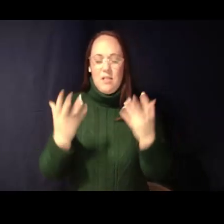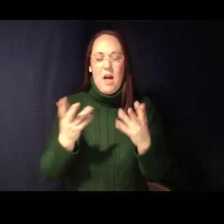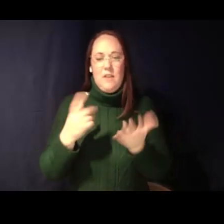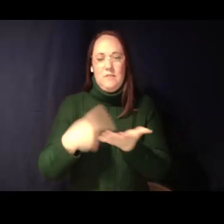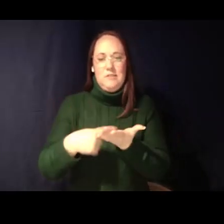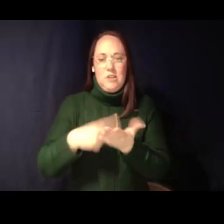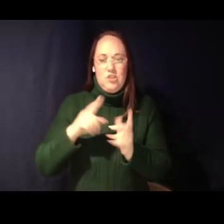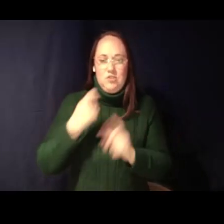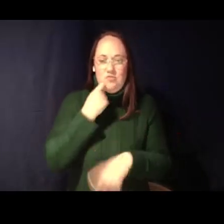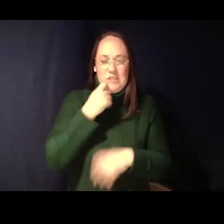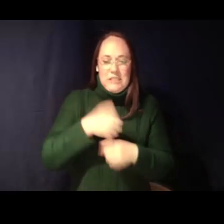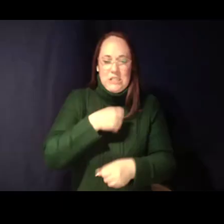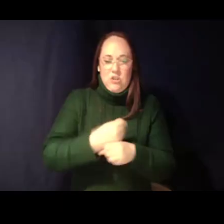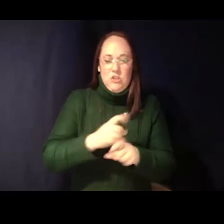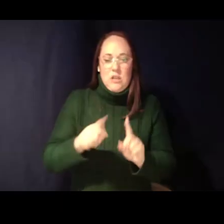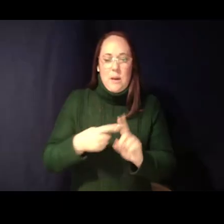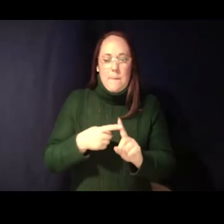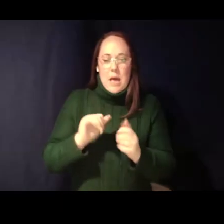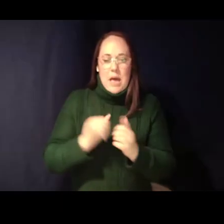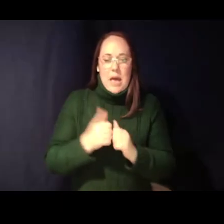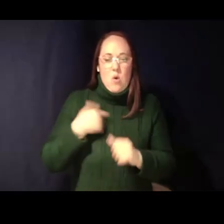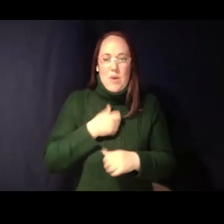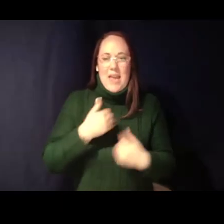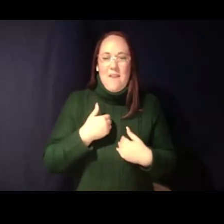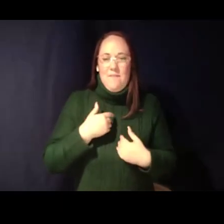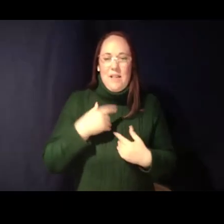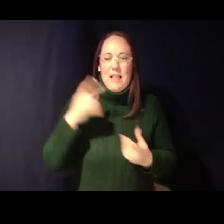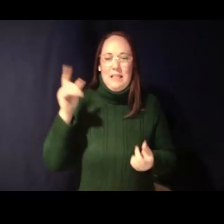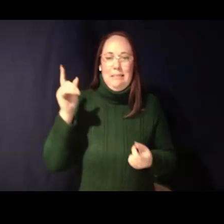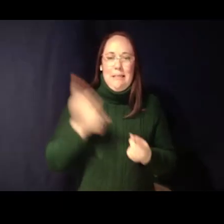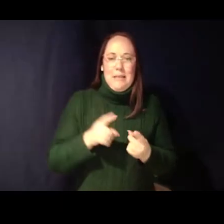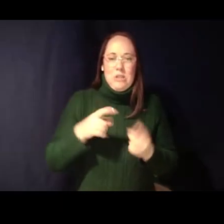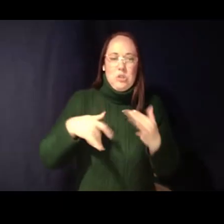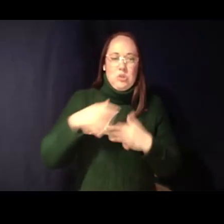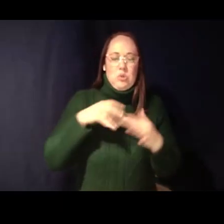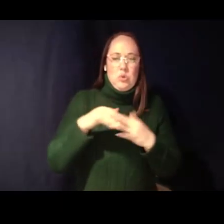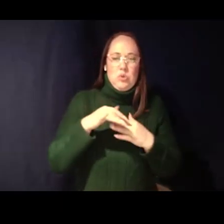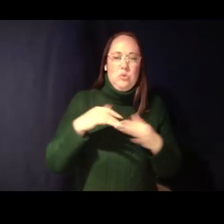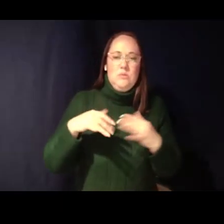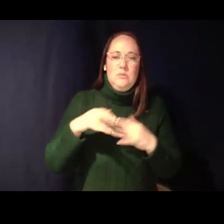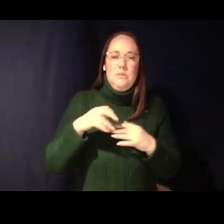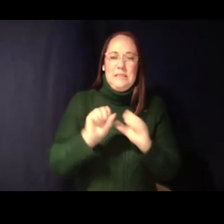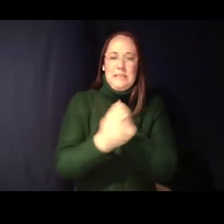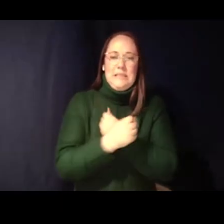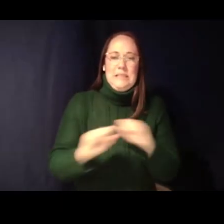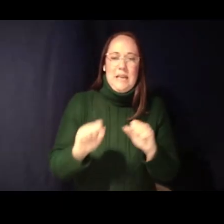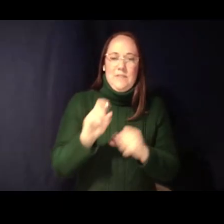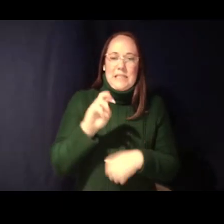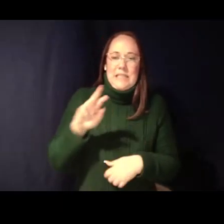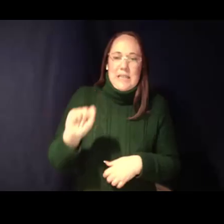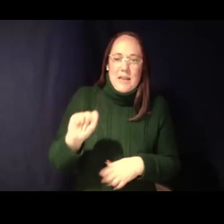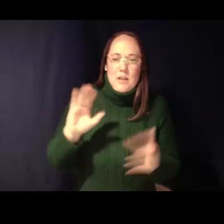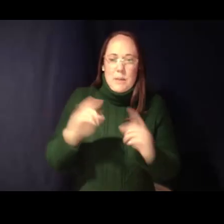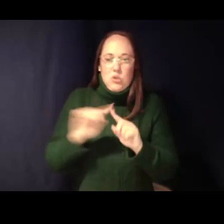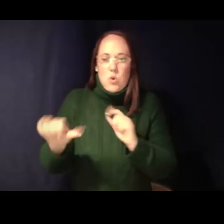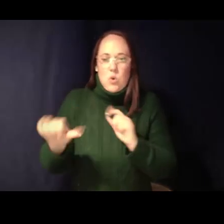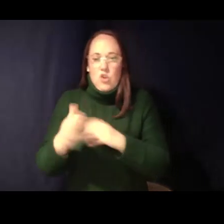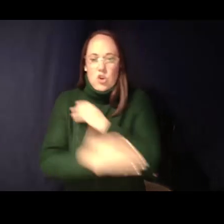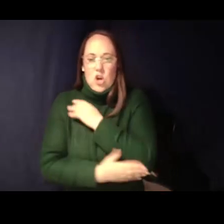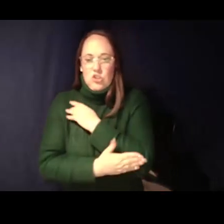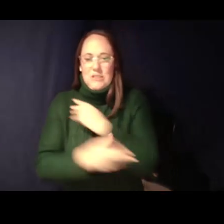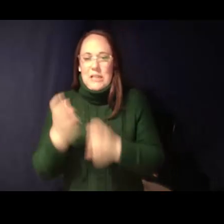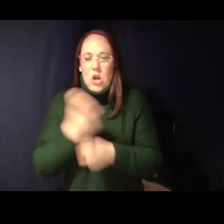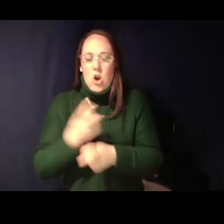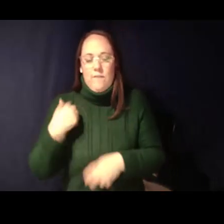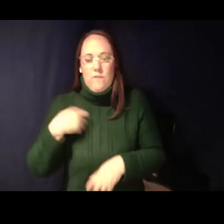especially in recent years, about the fact that we have a thinner social safety net than many of our comparator countries, which makes it harder for us to get upstream and